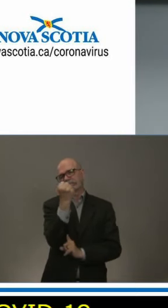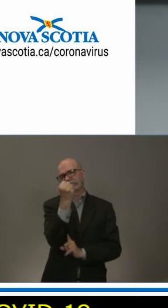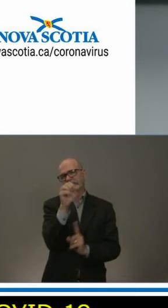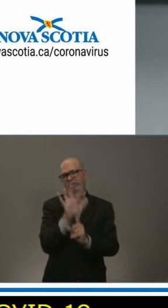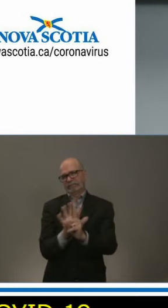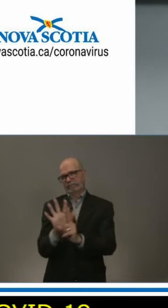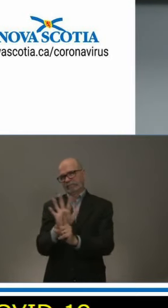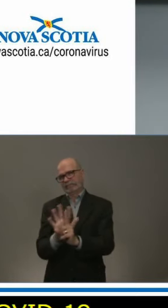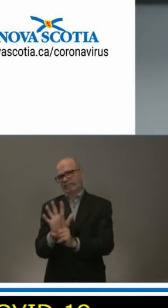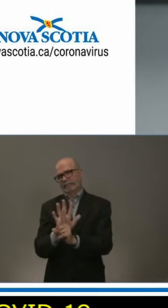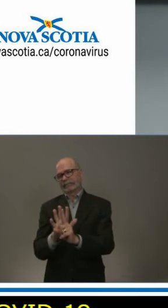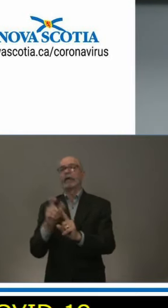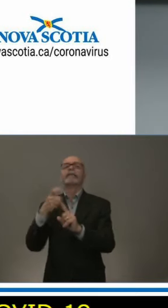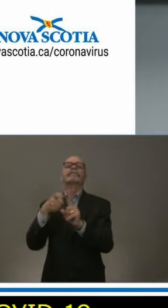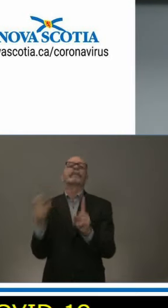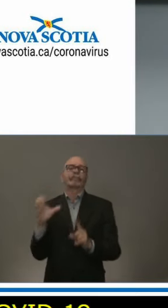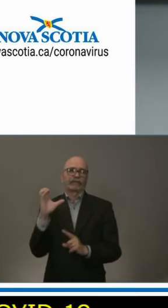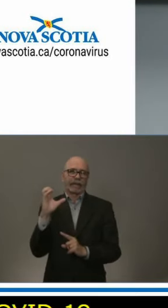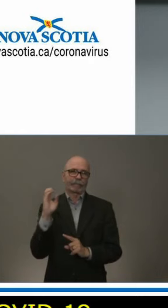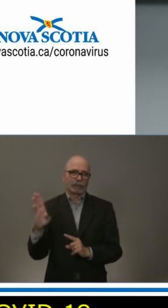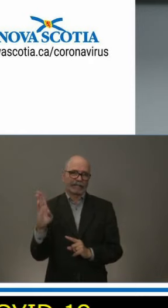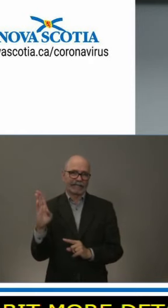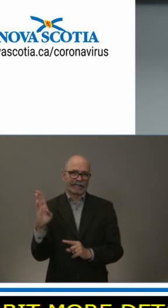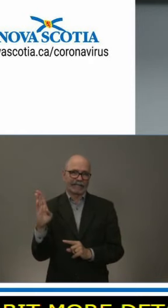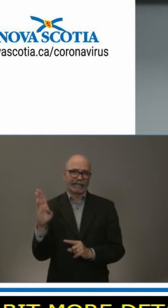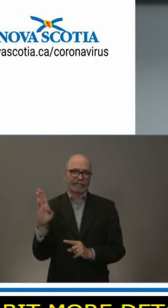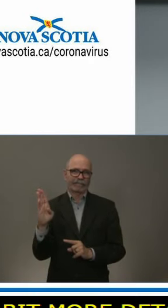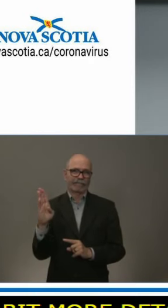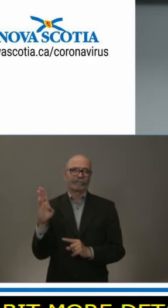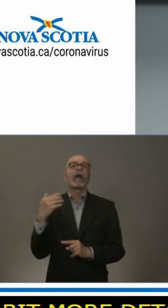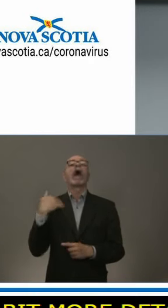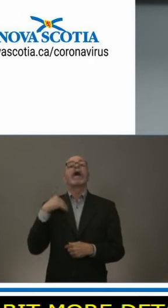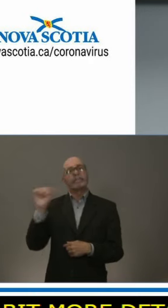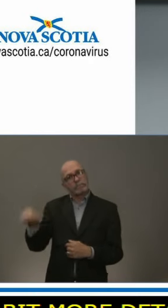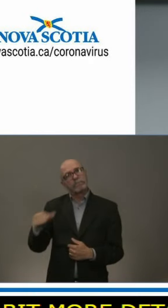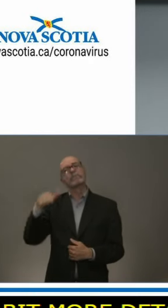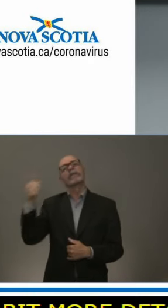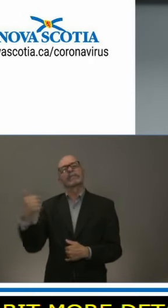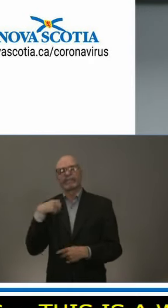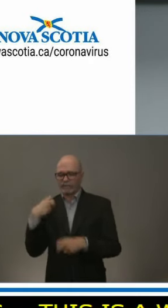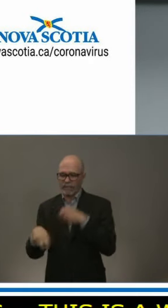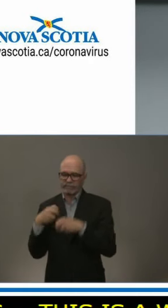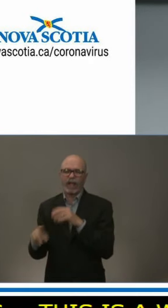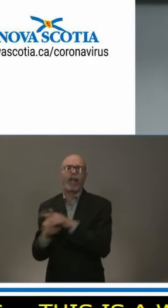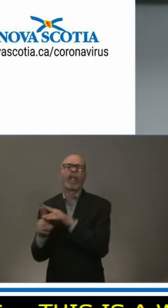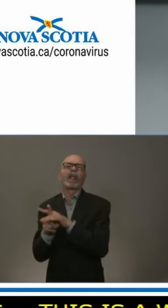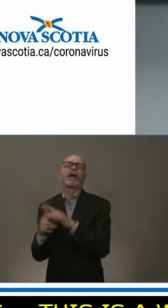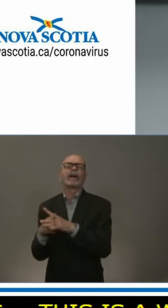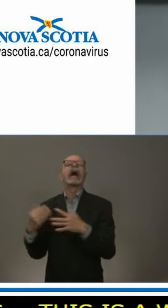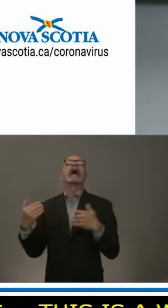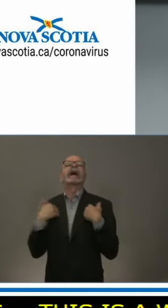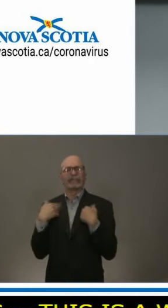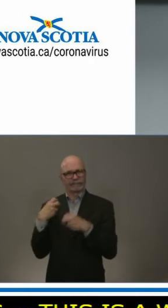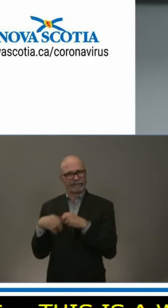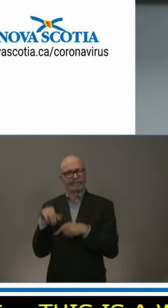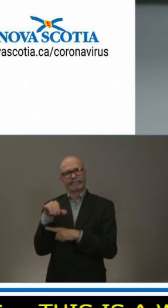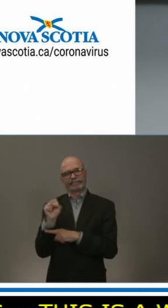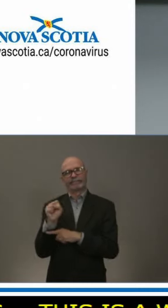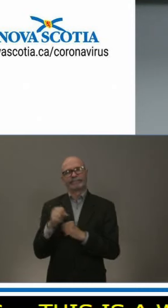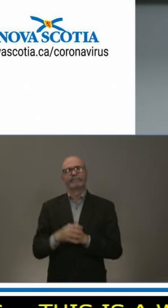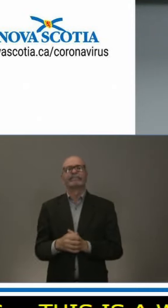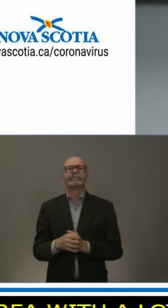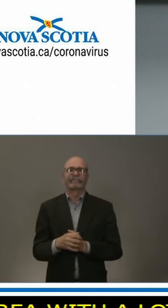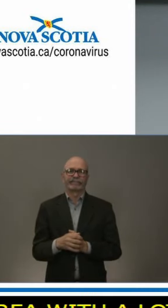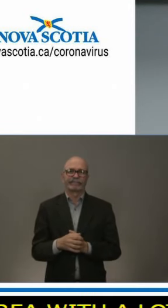medical conditions. That's all the information that we will be providing on this specific case. It's unfortunate